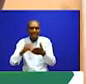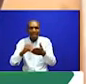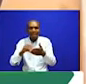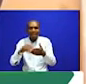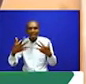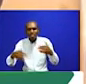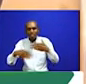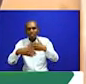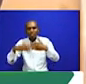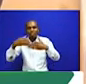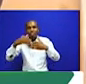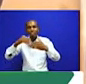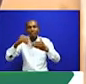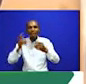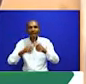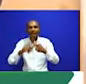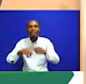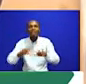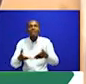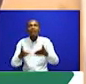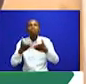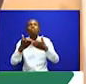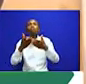ye, ever improved.